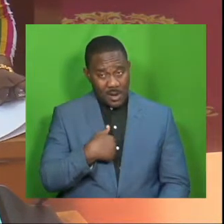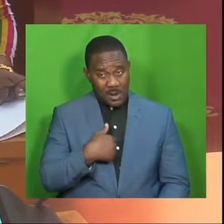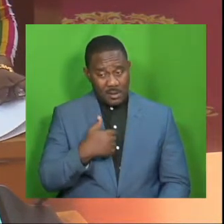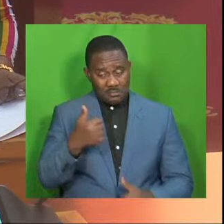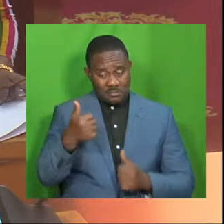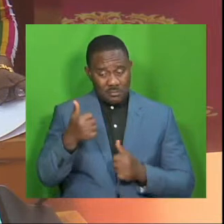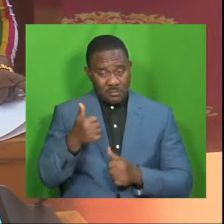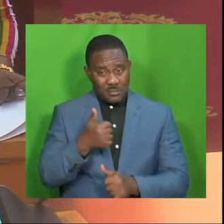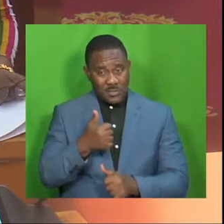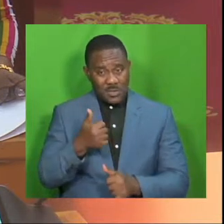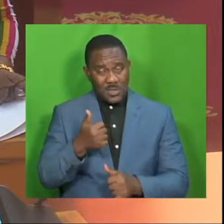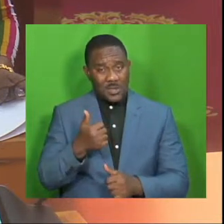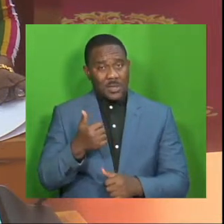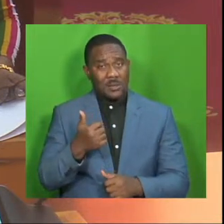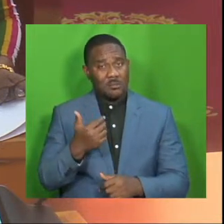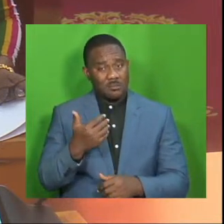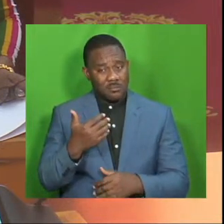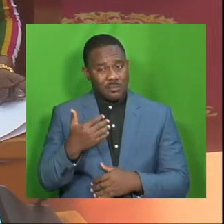EU because